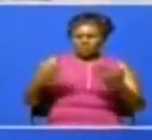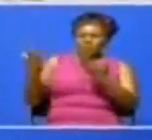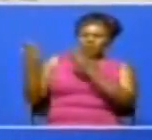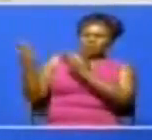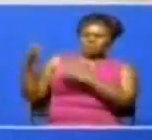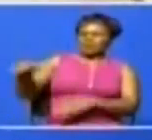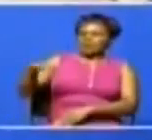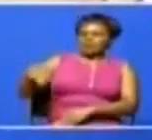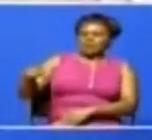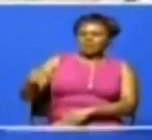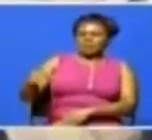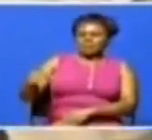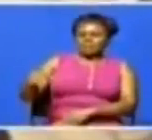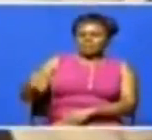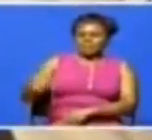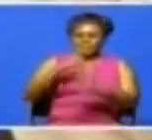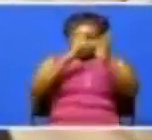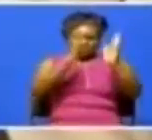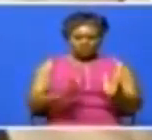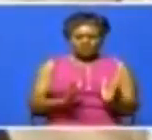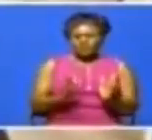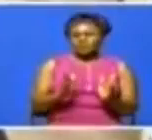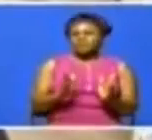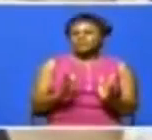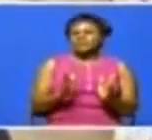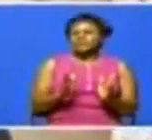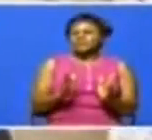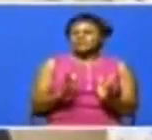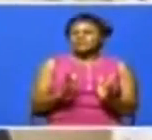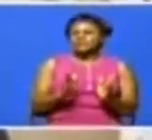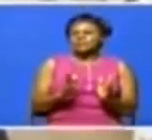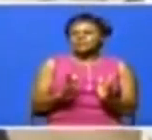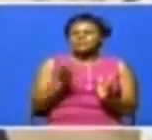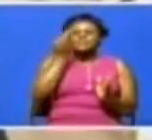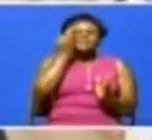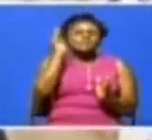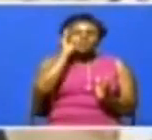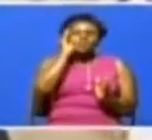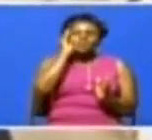cosmopolitan county. Carol Nderi, reporting for KTN News in Isiolo County.